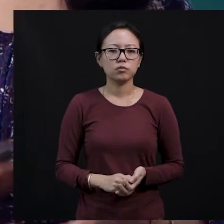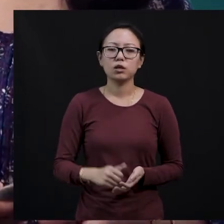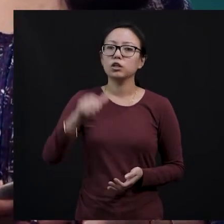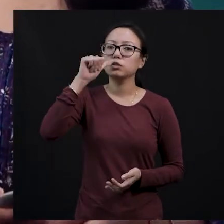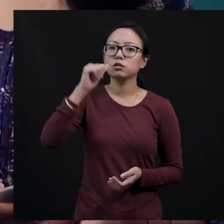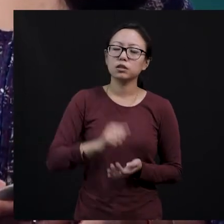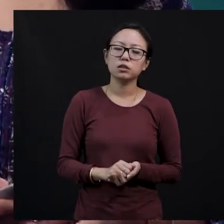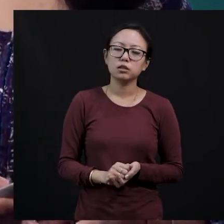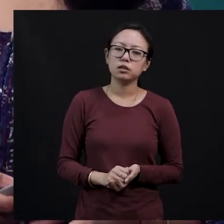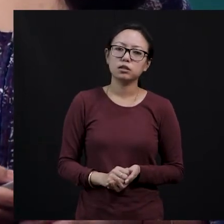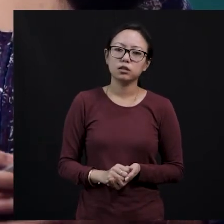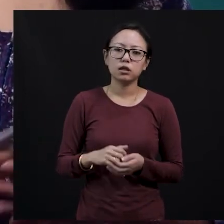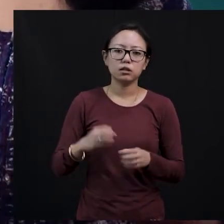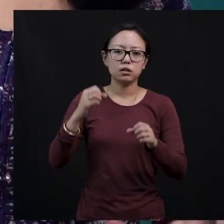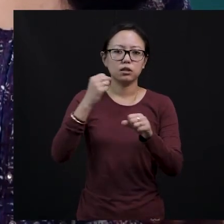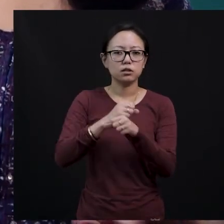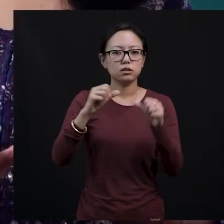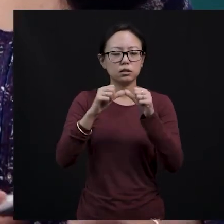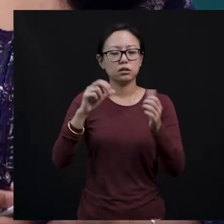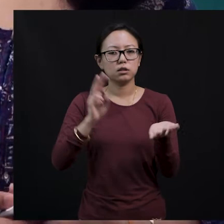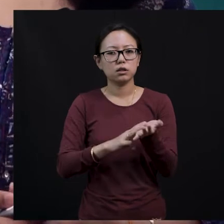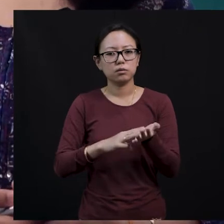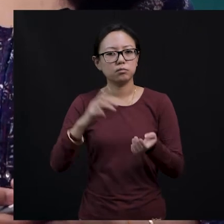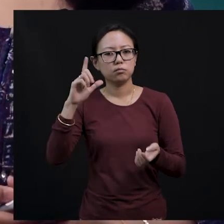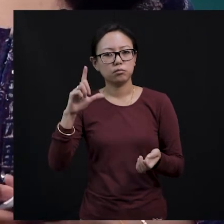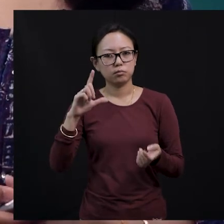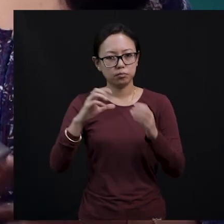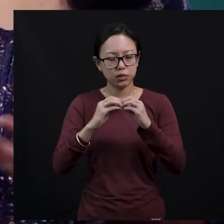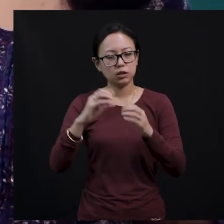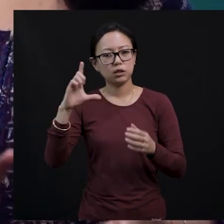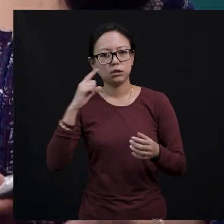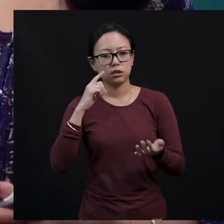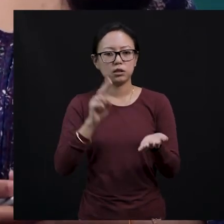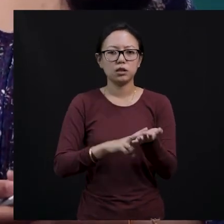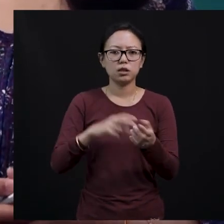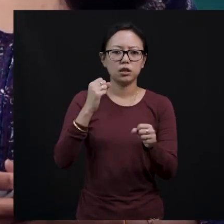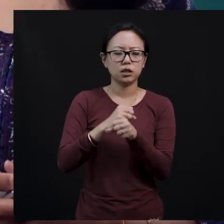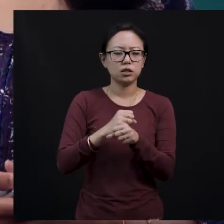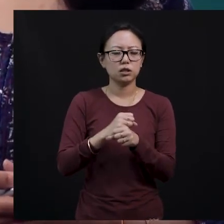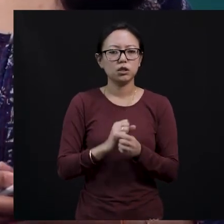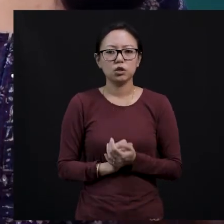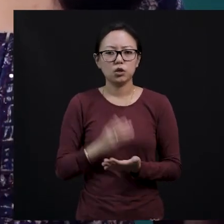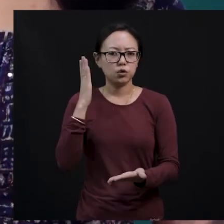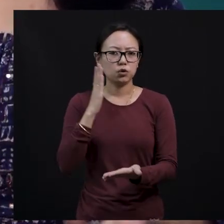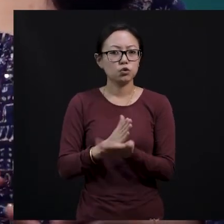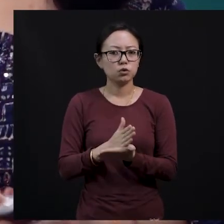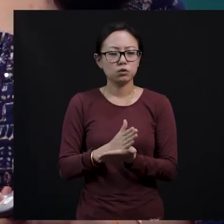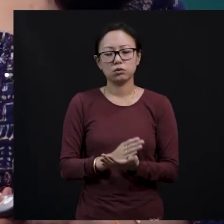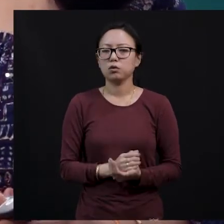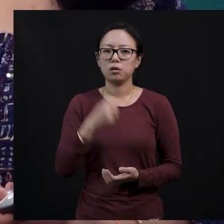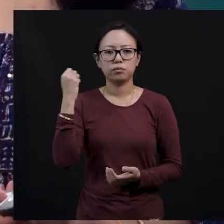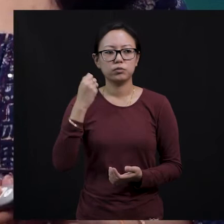even today, it's absolutely a good advice for all of us in